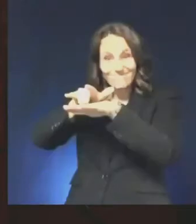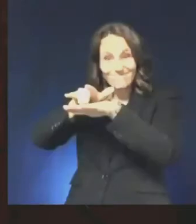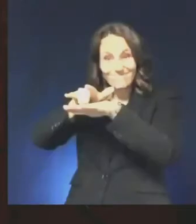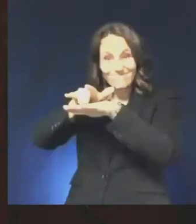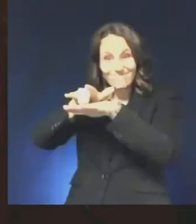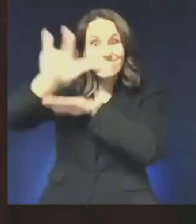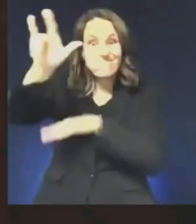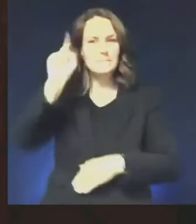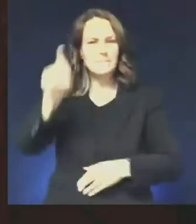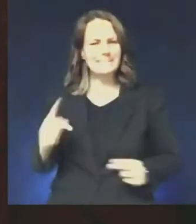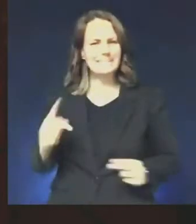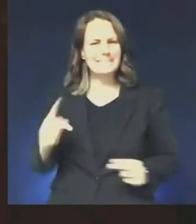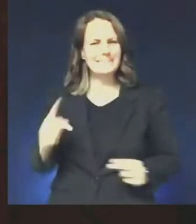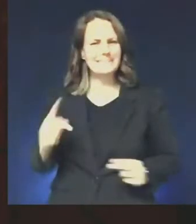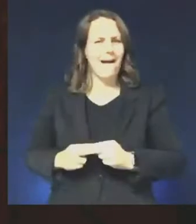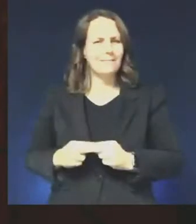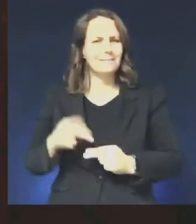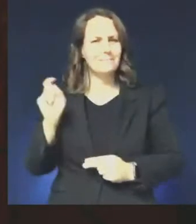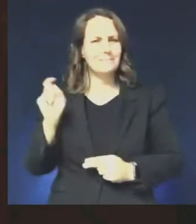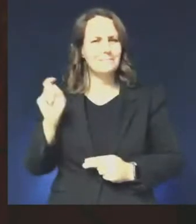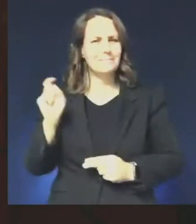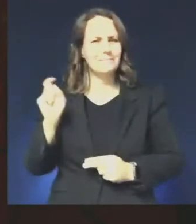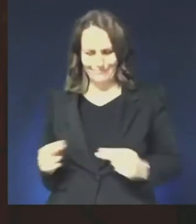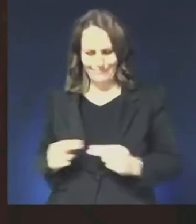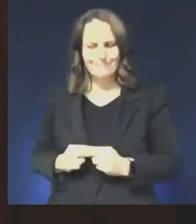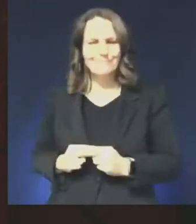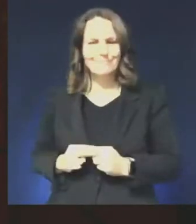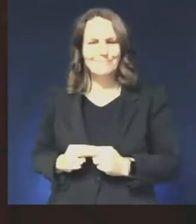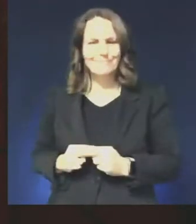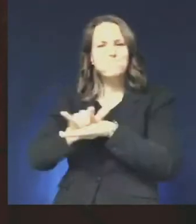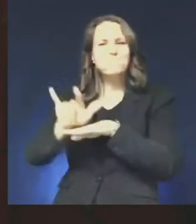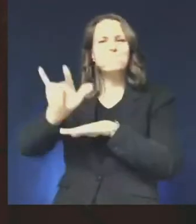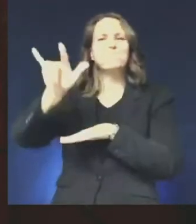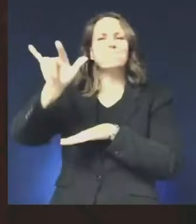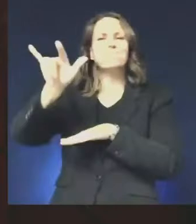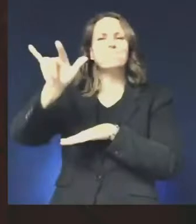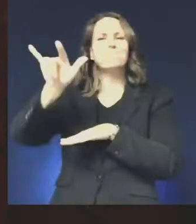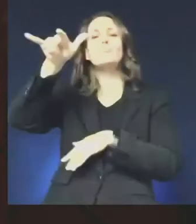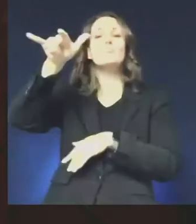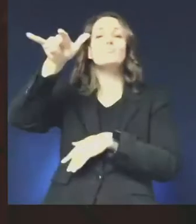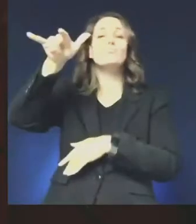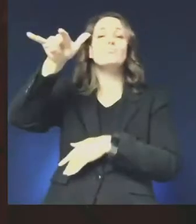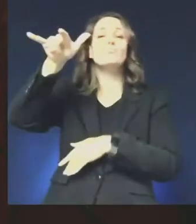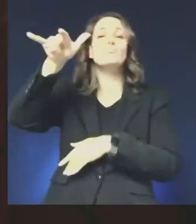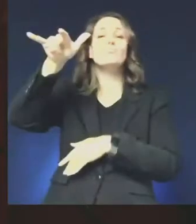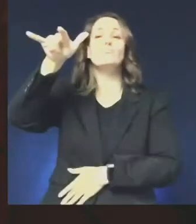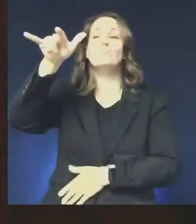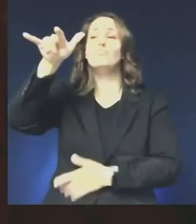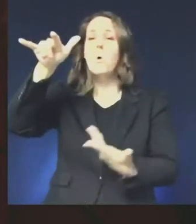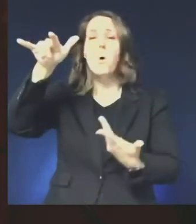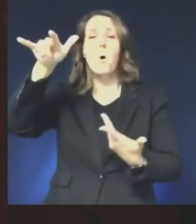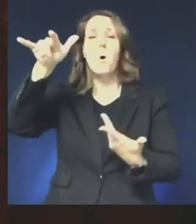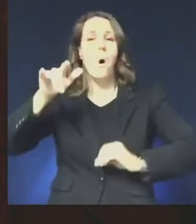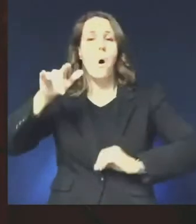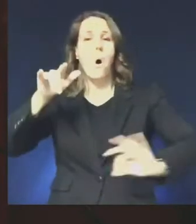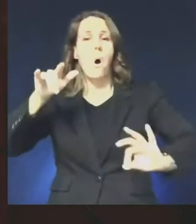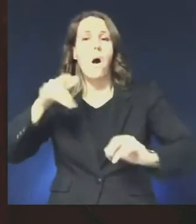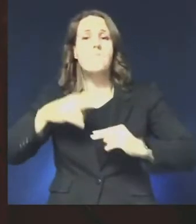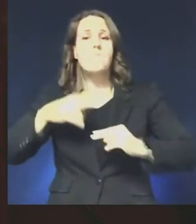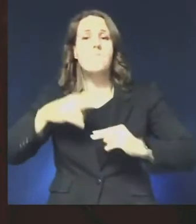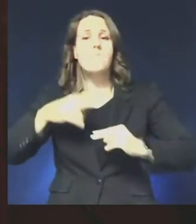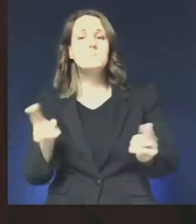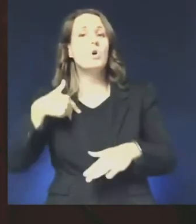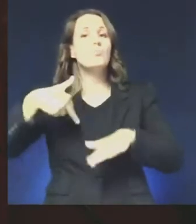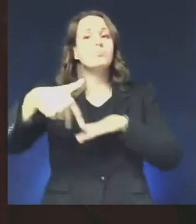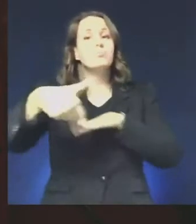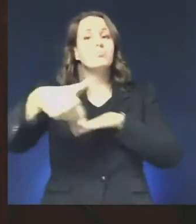cabin. And if your plane hits a patch of rough air, the pilot asks you to get back to your seat and to put your